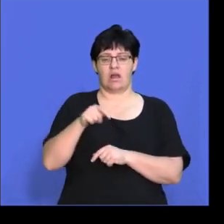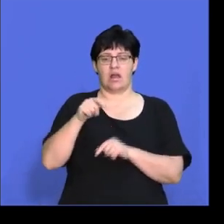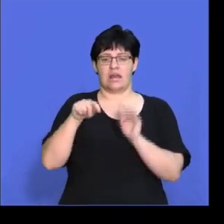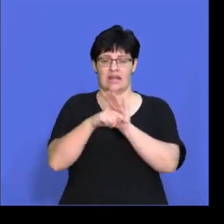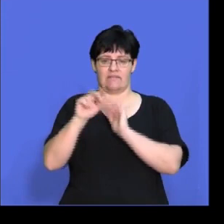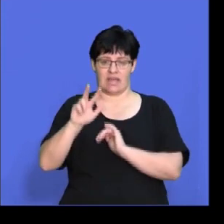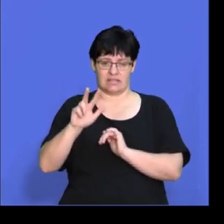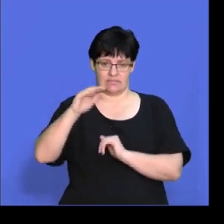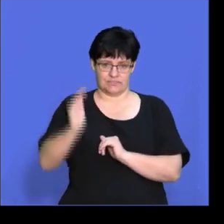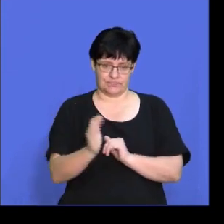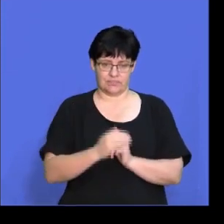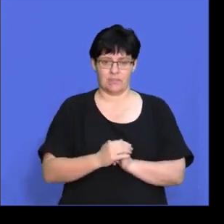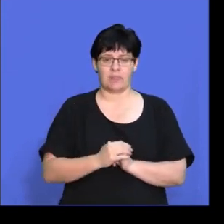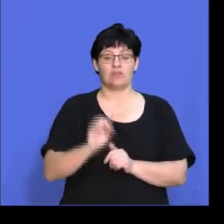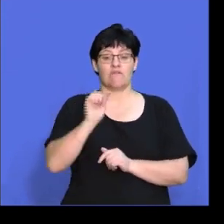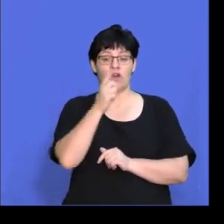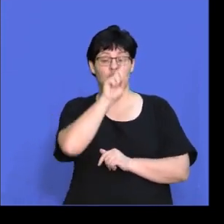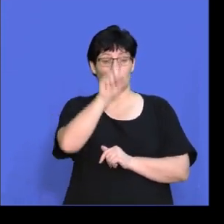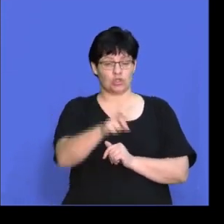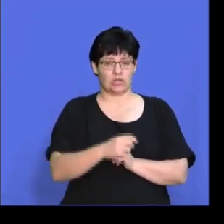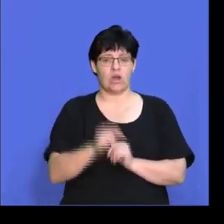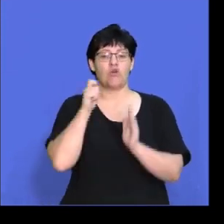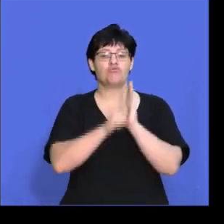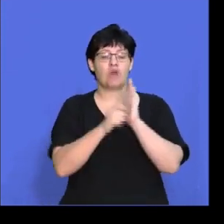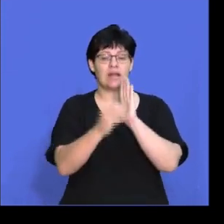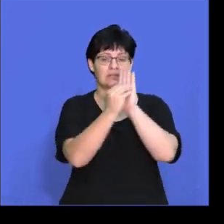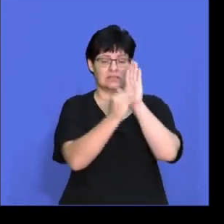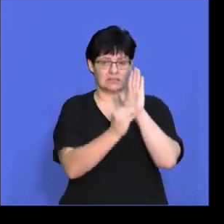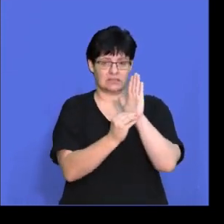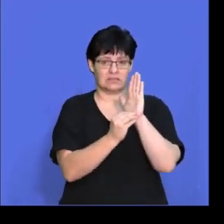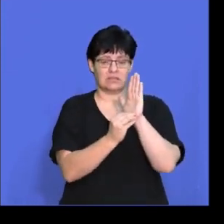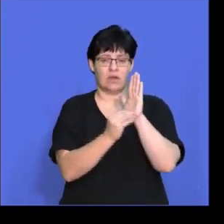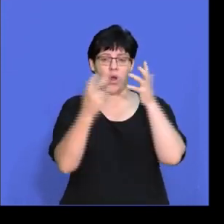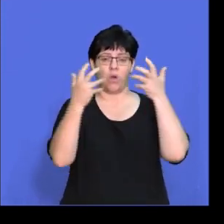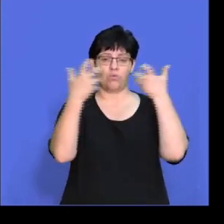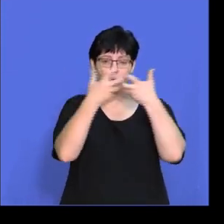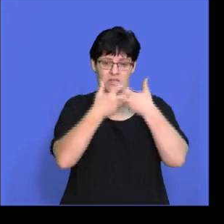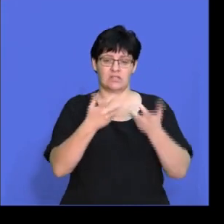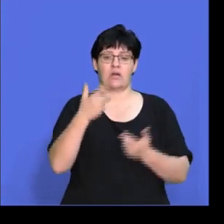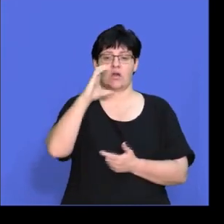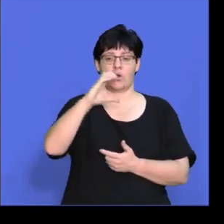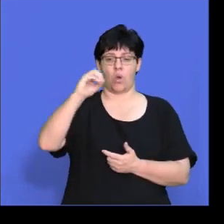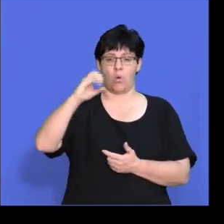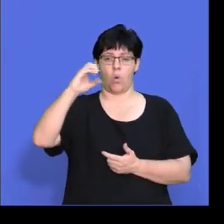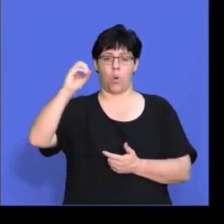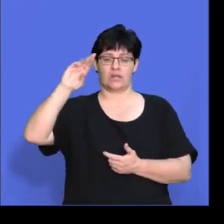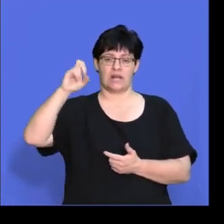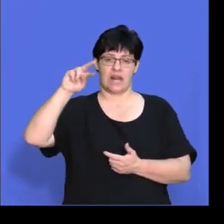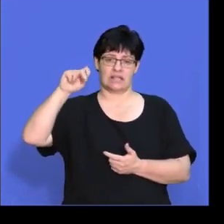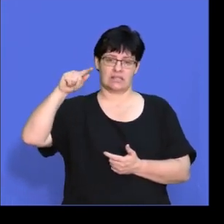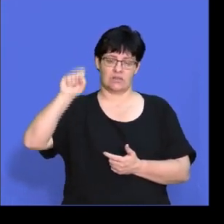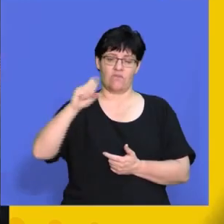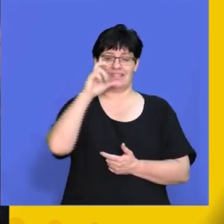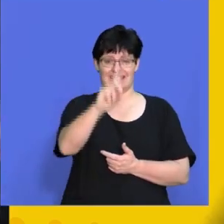let's look at the questions now. The first question is, write down the coordinates of d. So when you're asked to